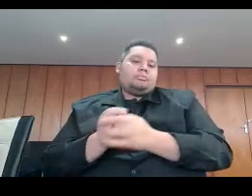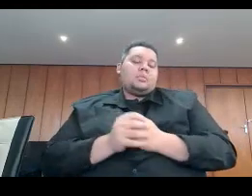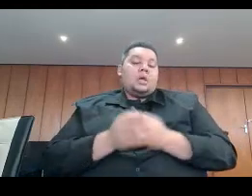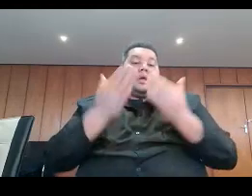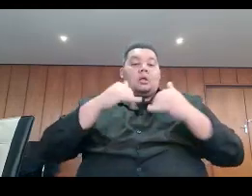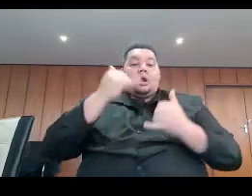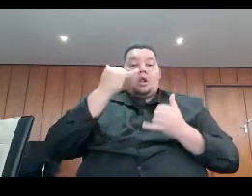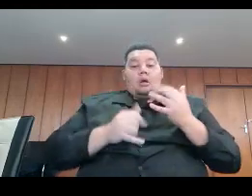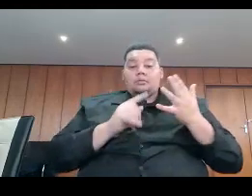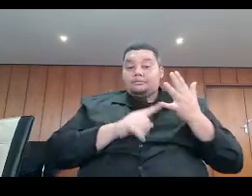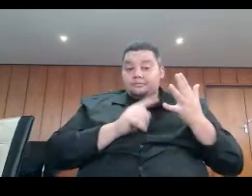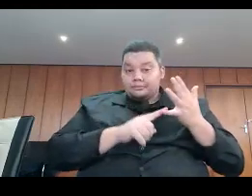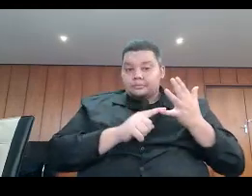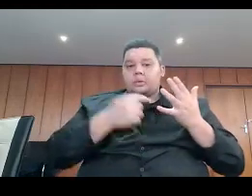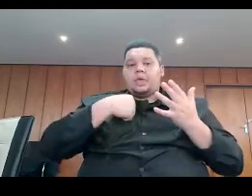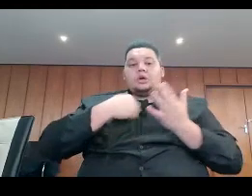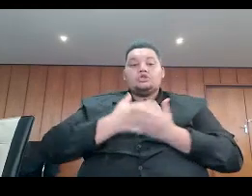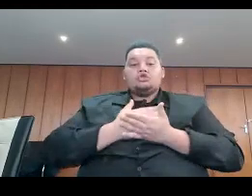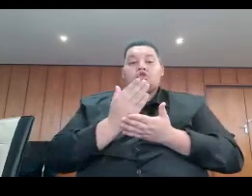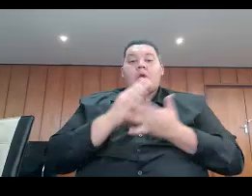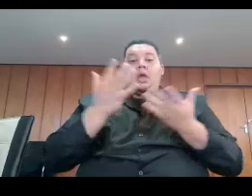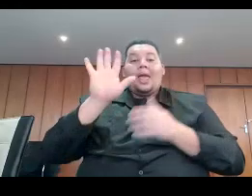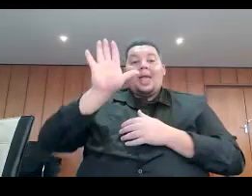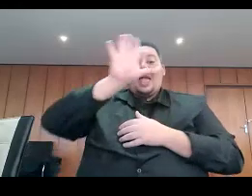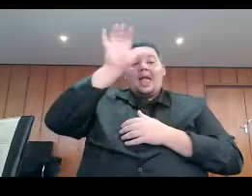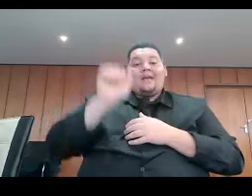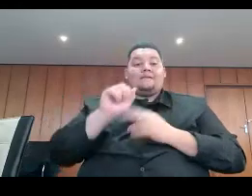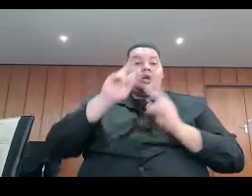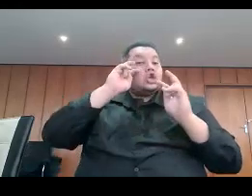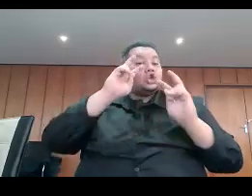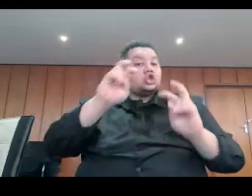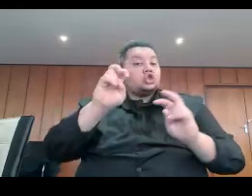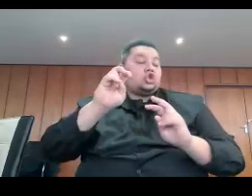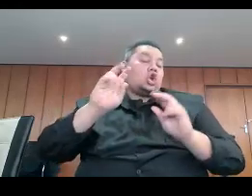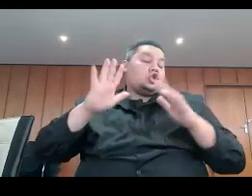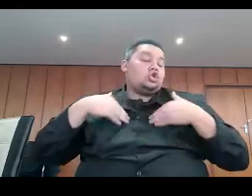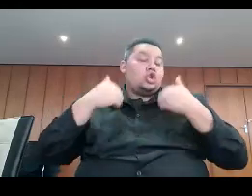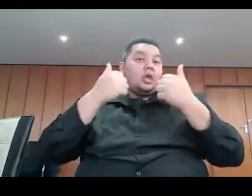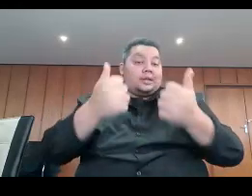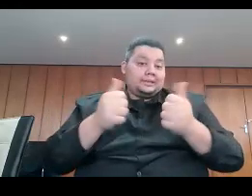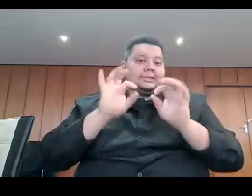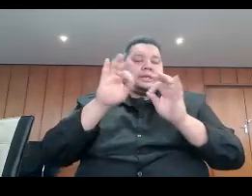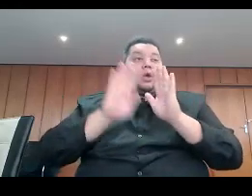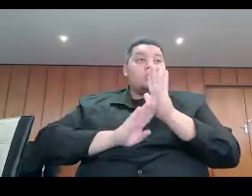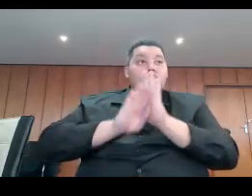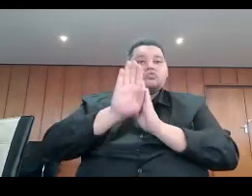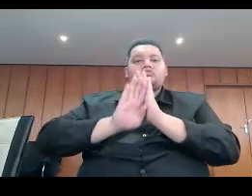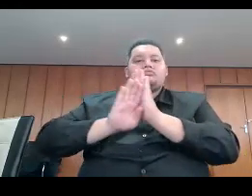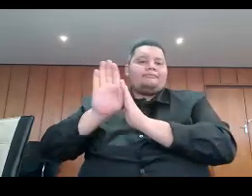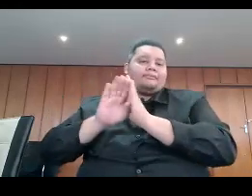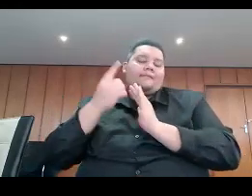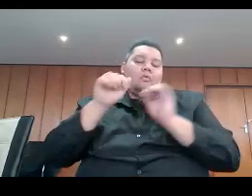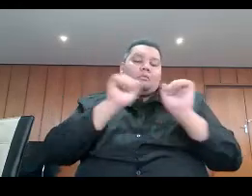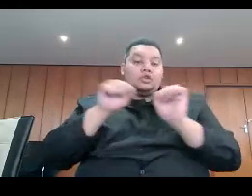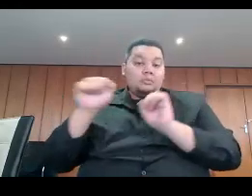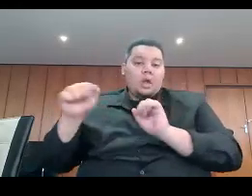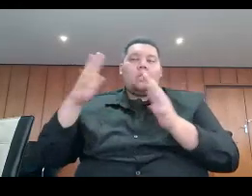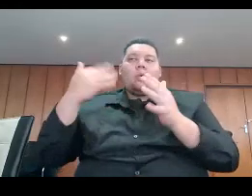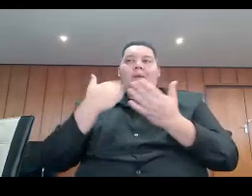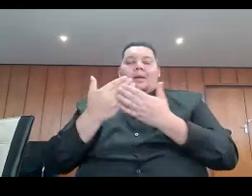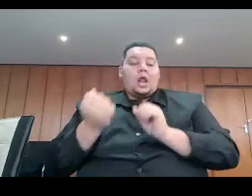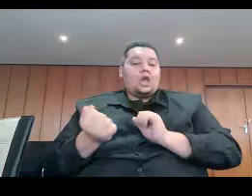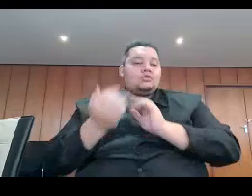I close by sharing how African research excellence is a growing space of possibility in